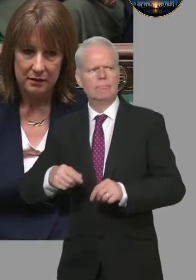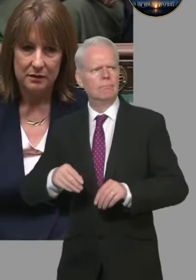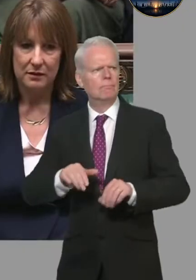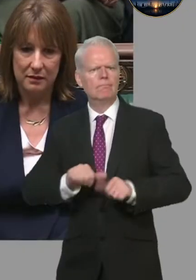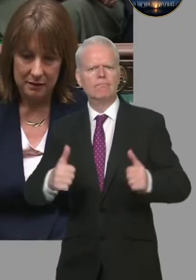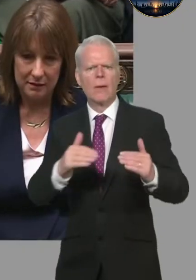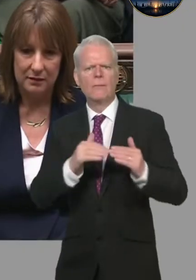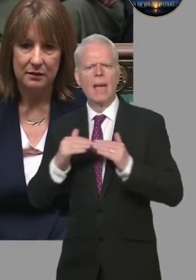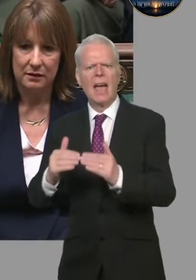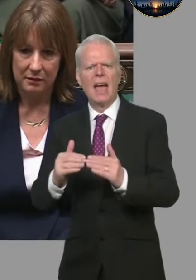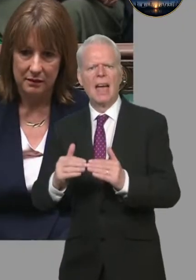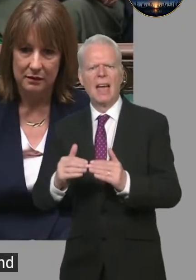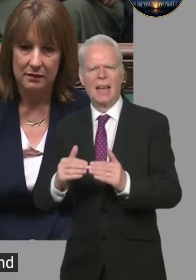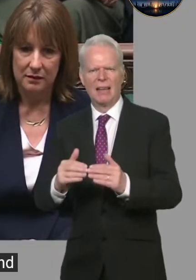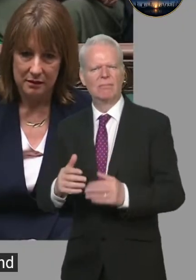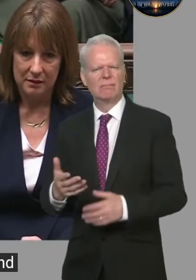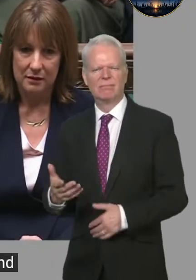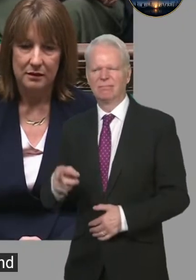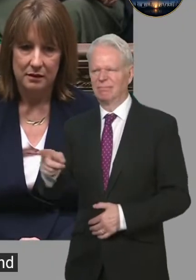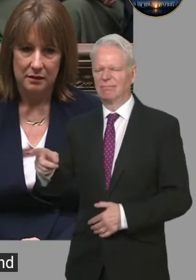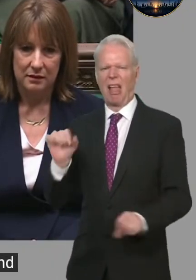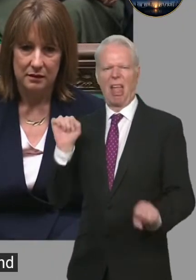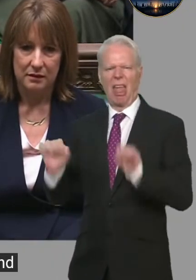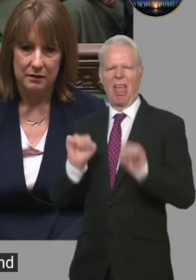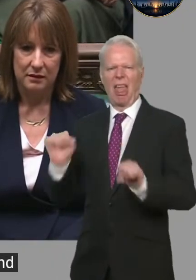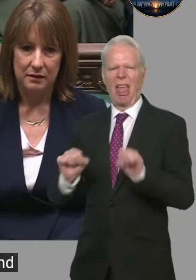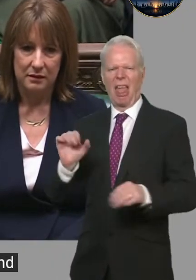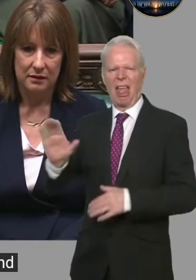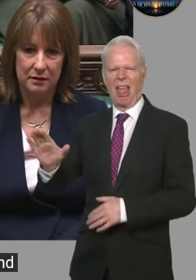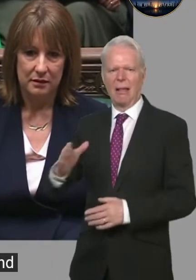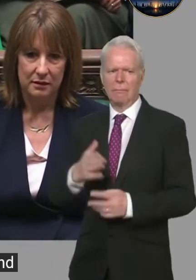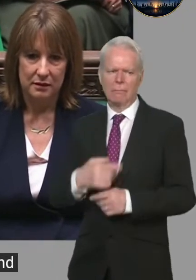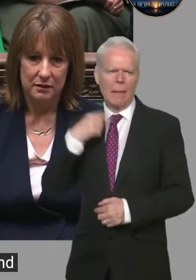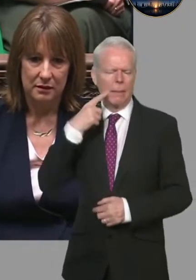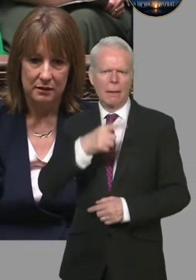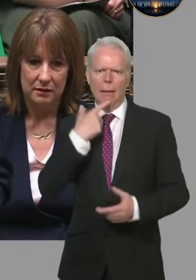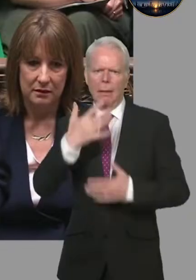should everybody in this country who cares about social mobility.